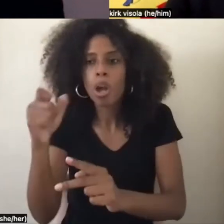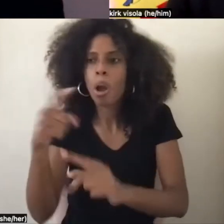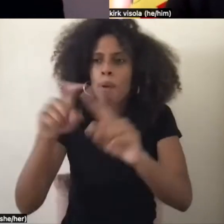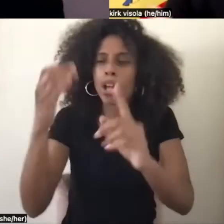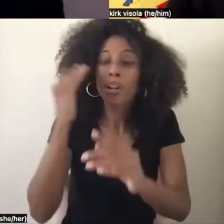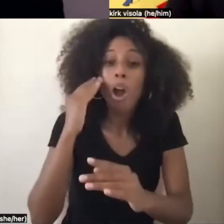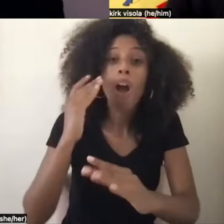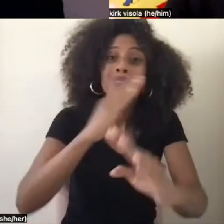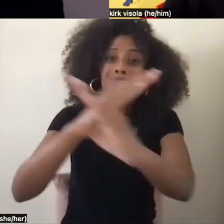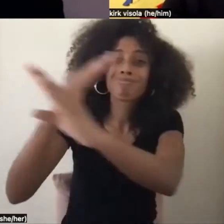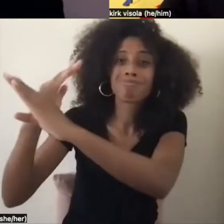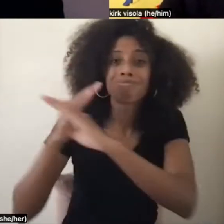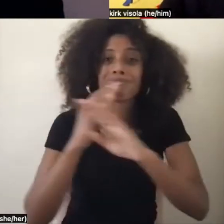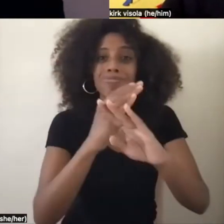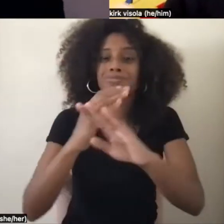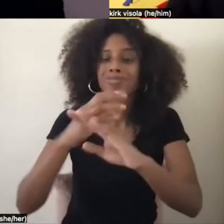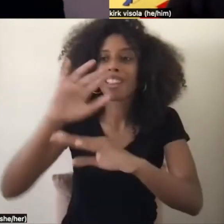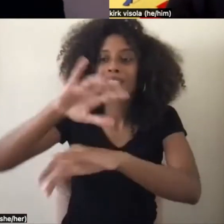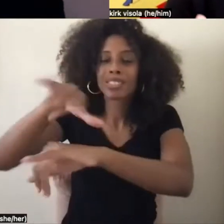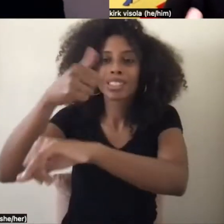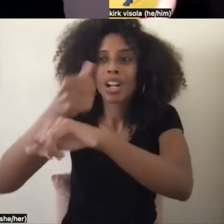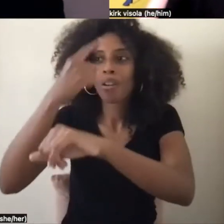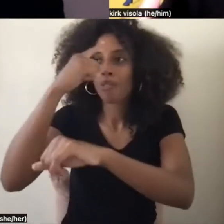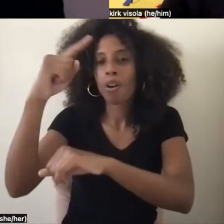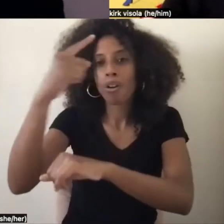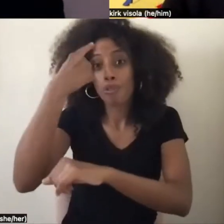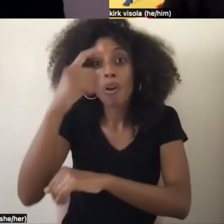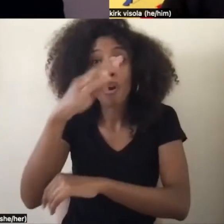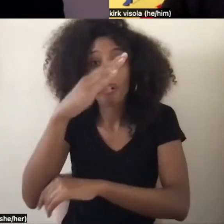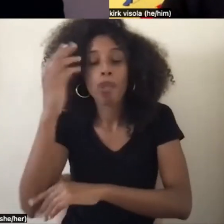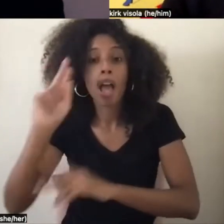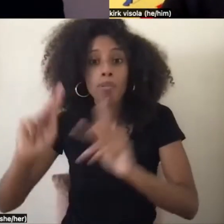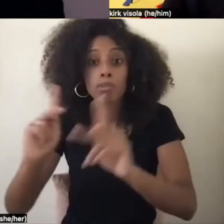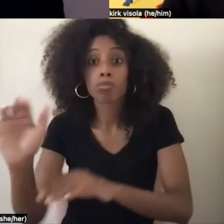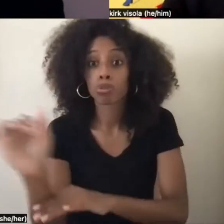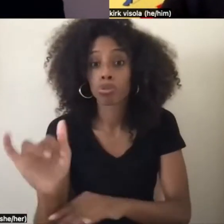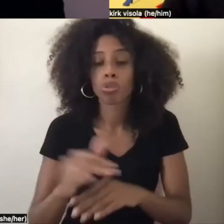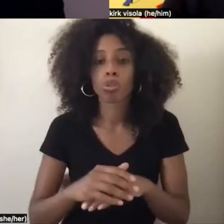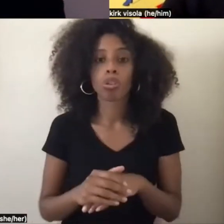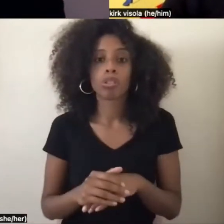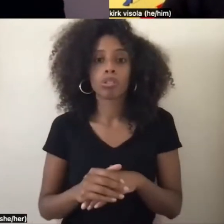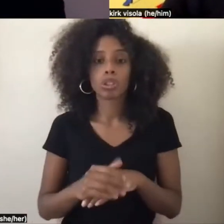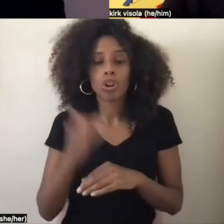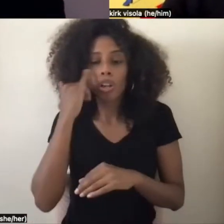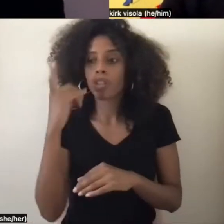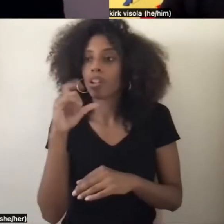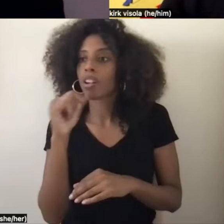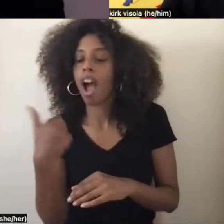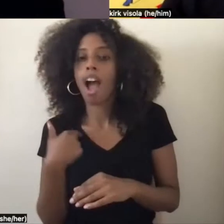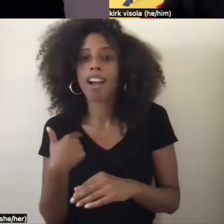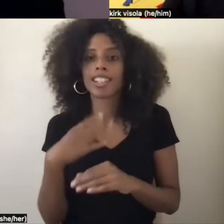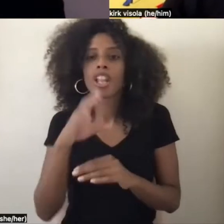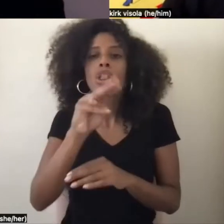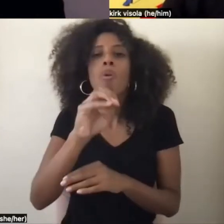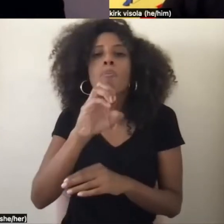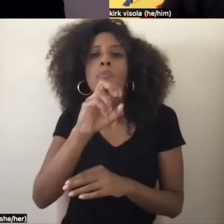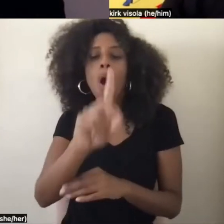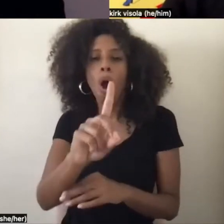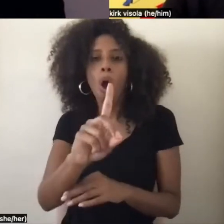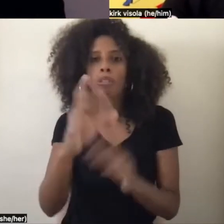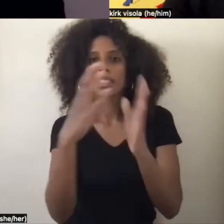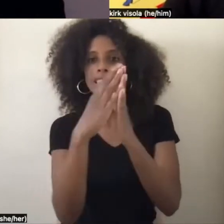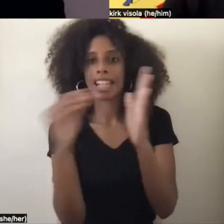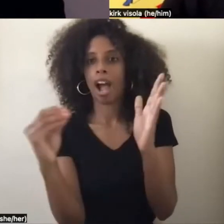obstacles where I say that design is for Black people too, is because even if you don't fit the mold of the 71% white